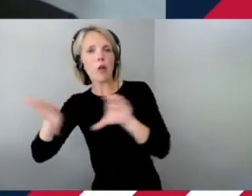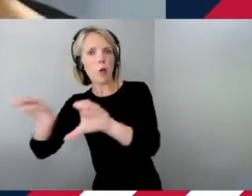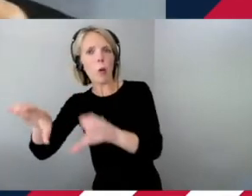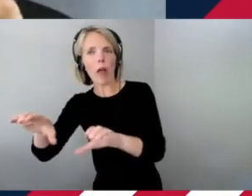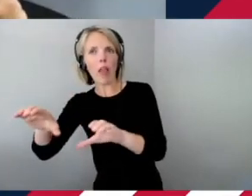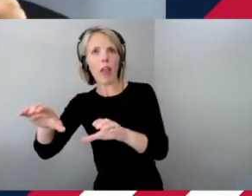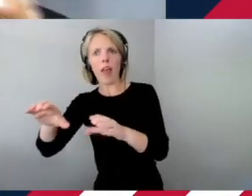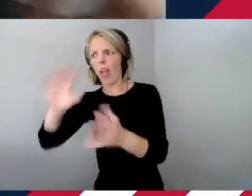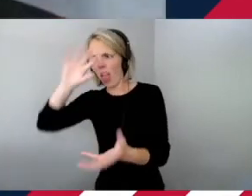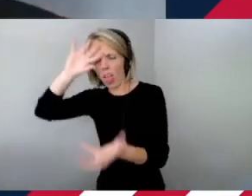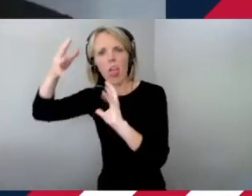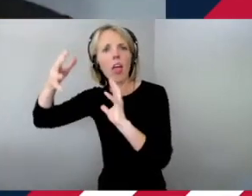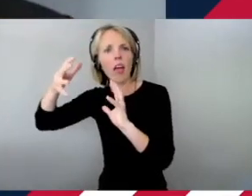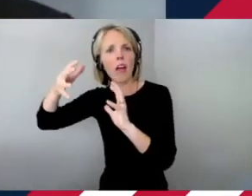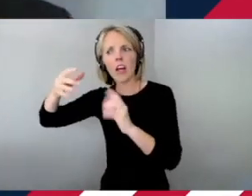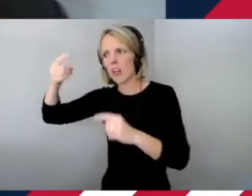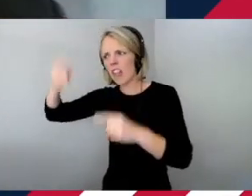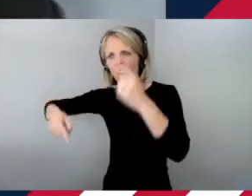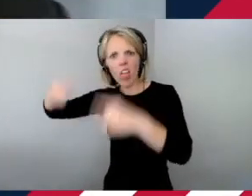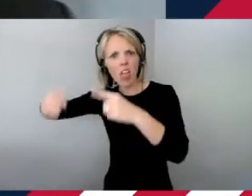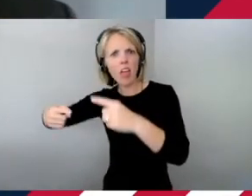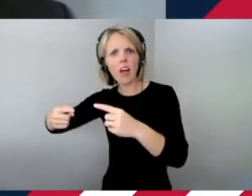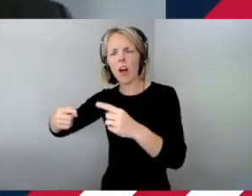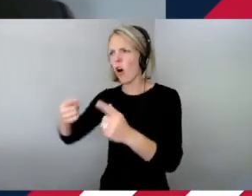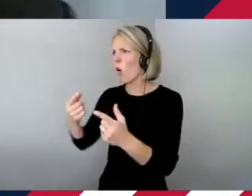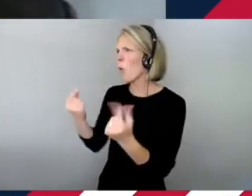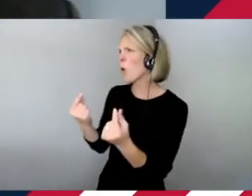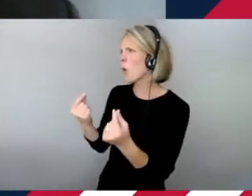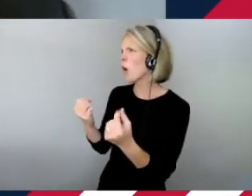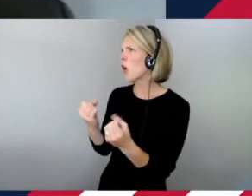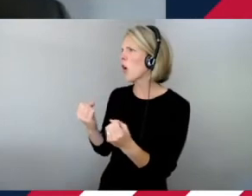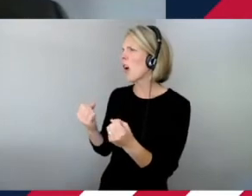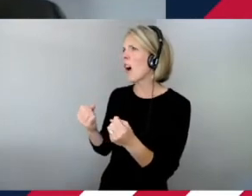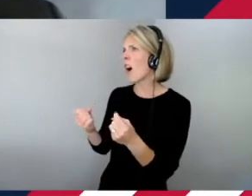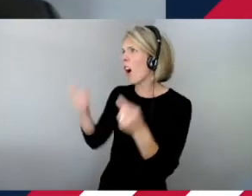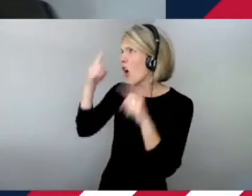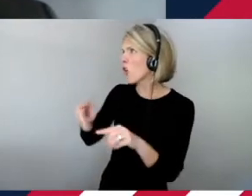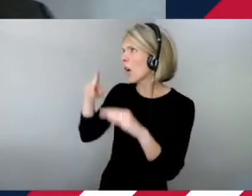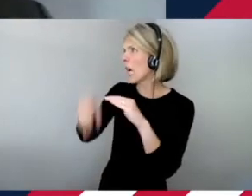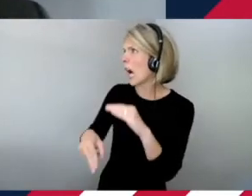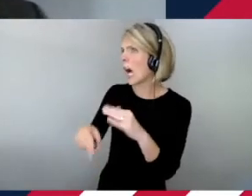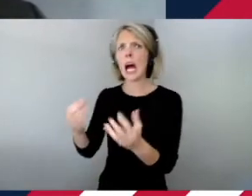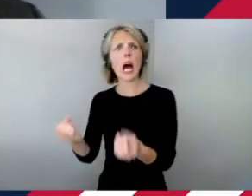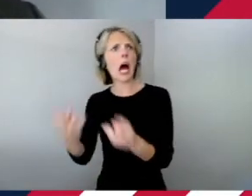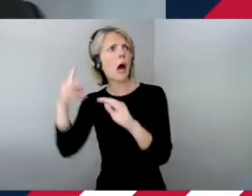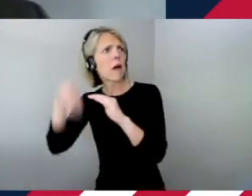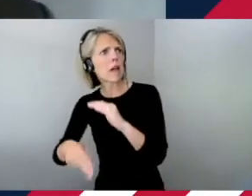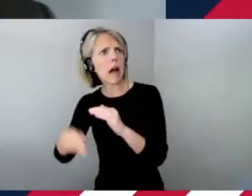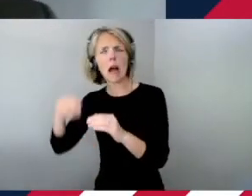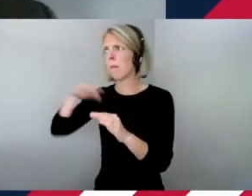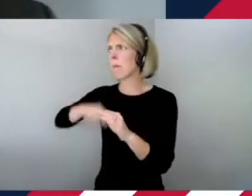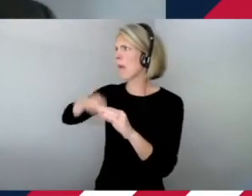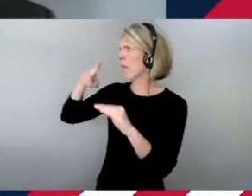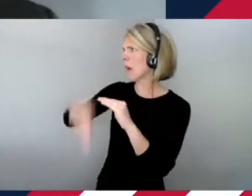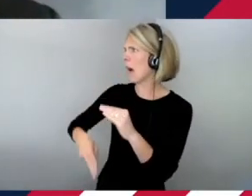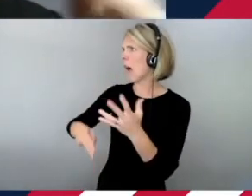objection to how much they should cut. They cannot agree on how much they should cut the benefits.